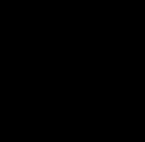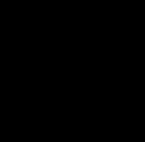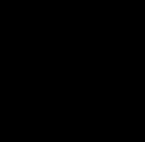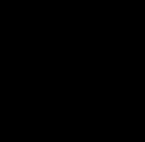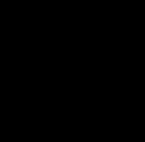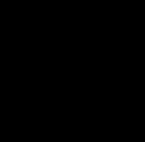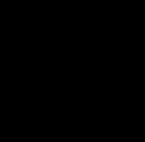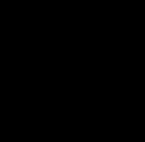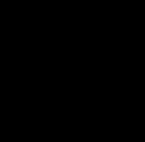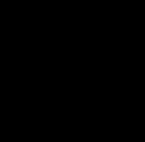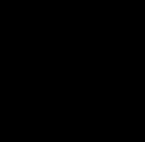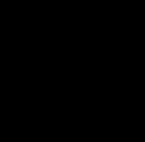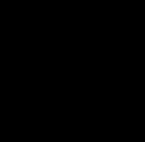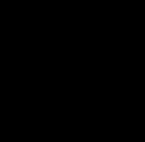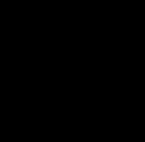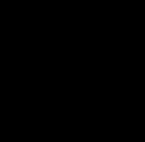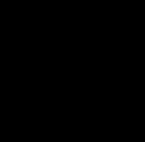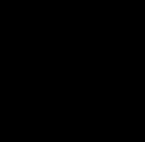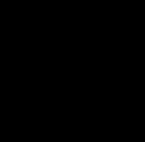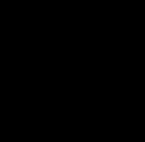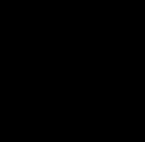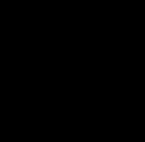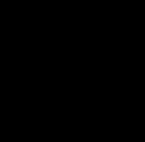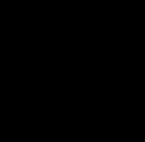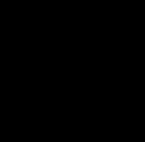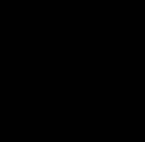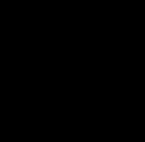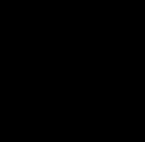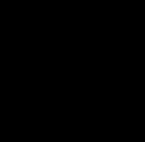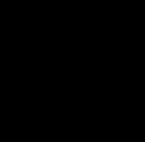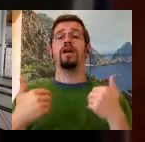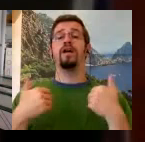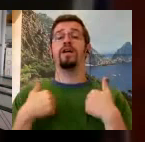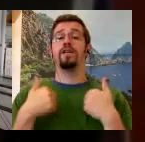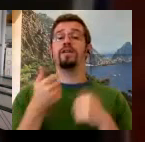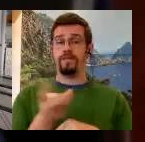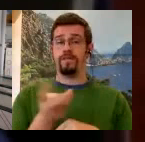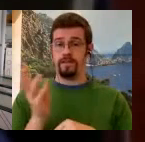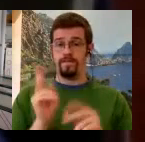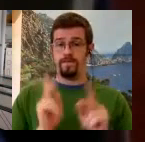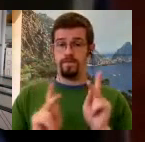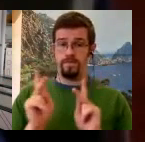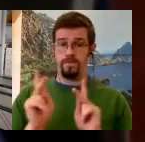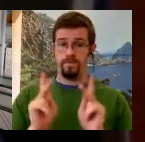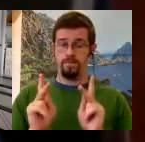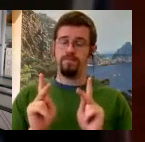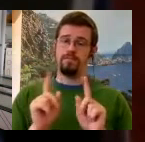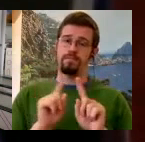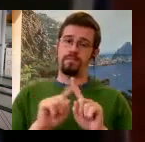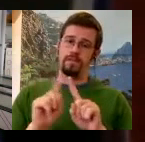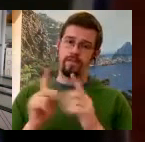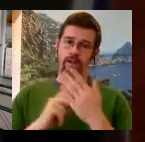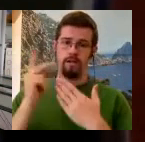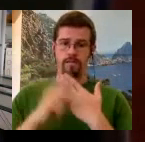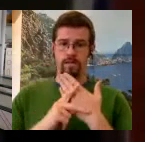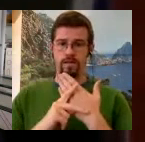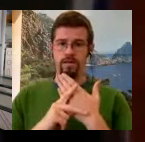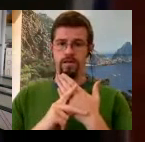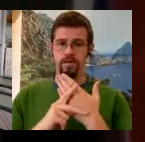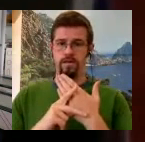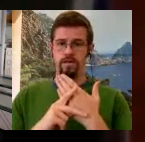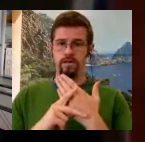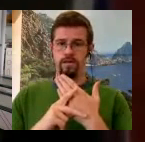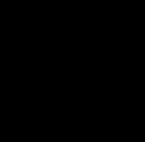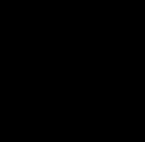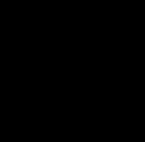There's several people and applications that are embracing the standard. There's Rachel Cannon at the University of